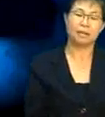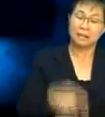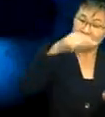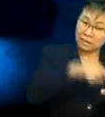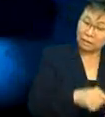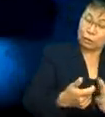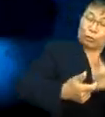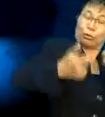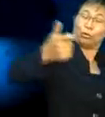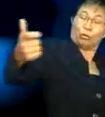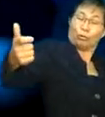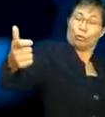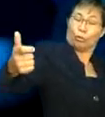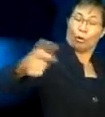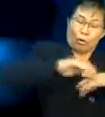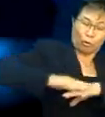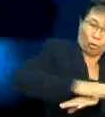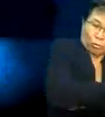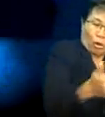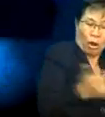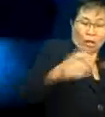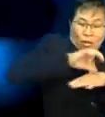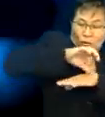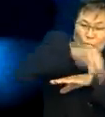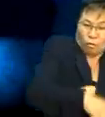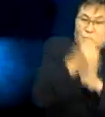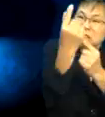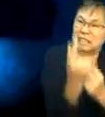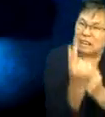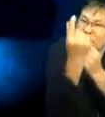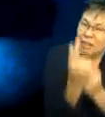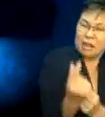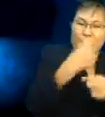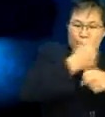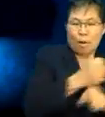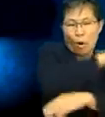This huge mass causes a large force of gravity and makes